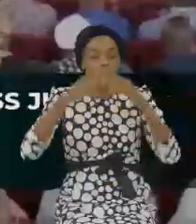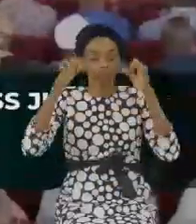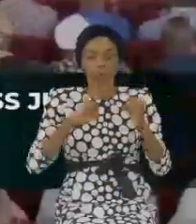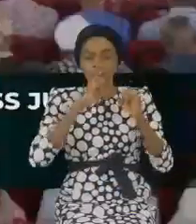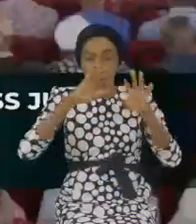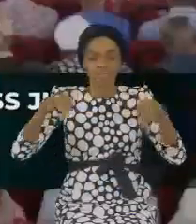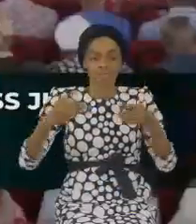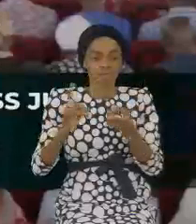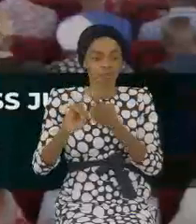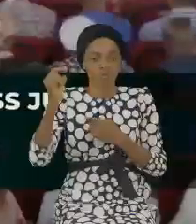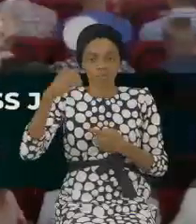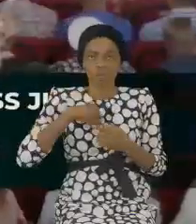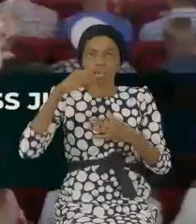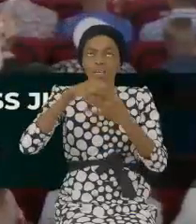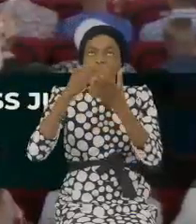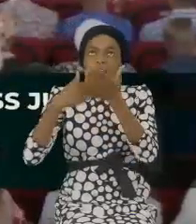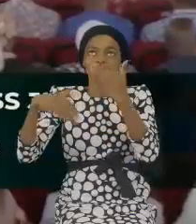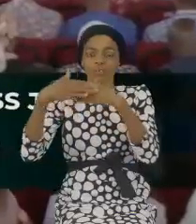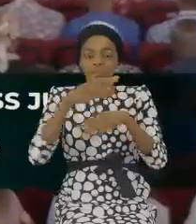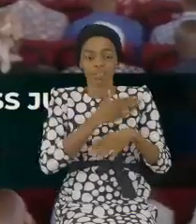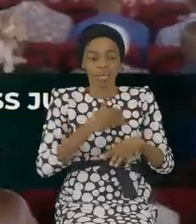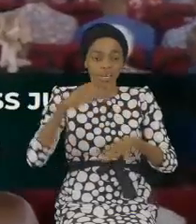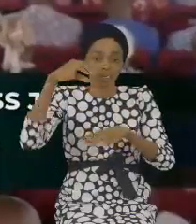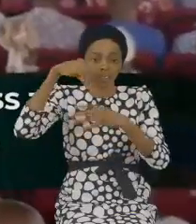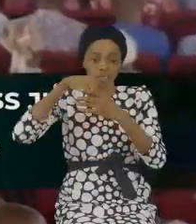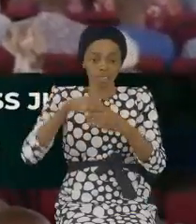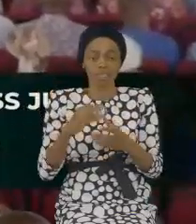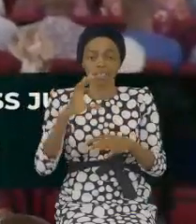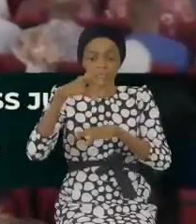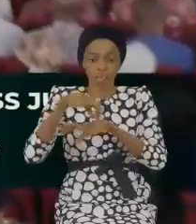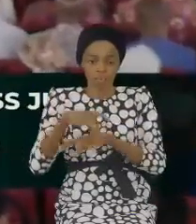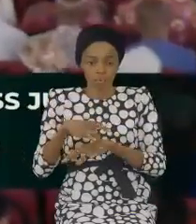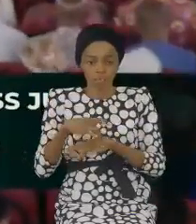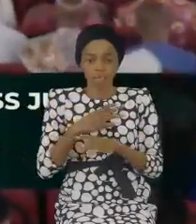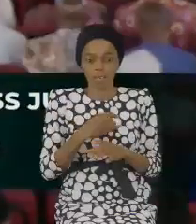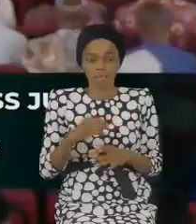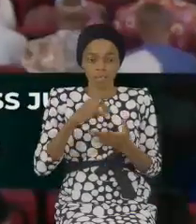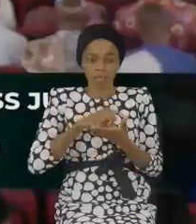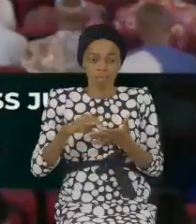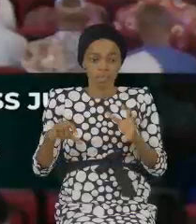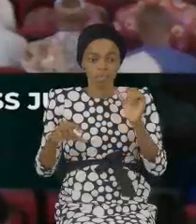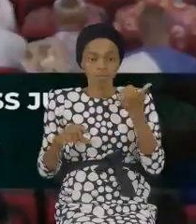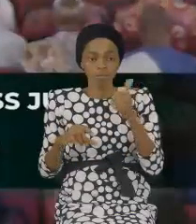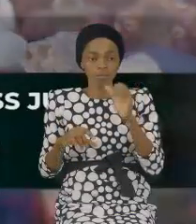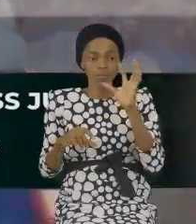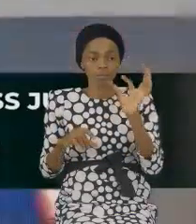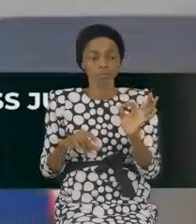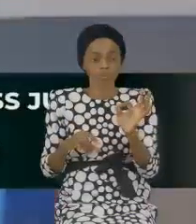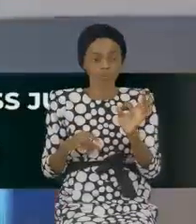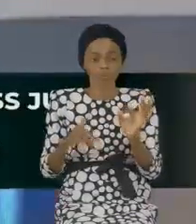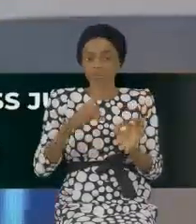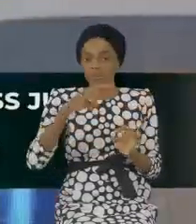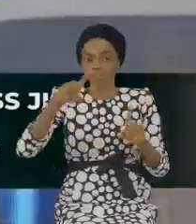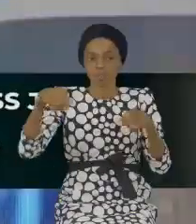is given unto me in heaven and in earth." Then in verse 19, it says, "Go